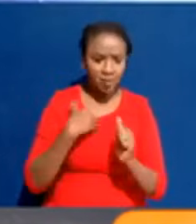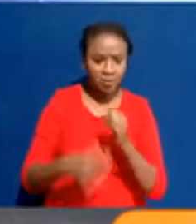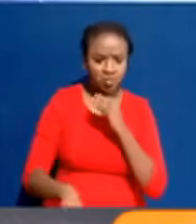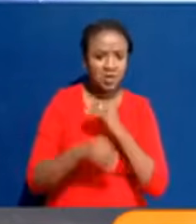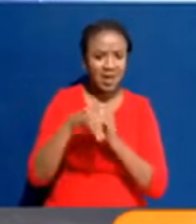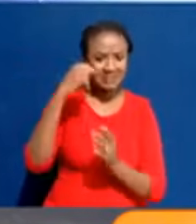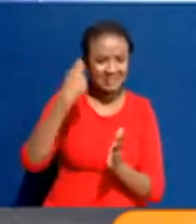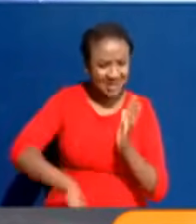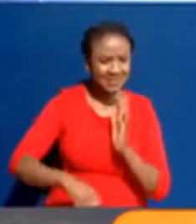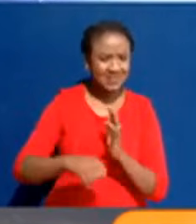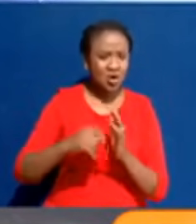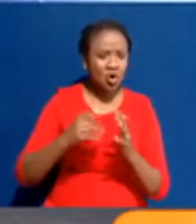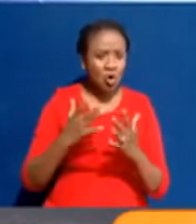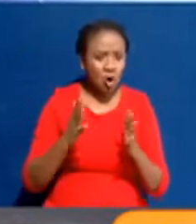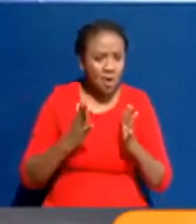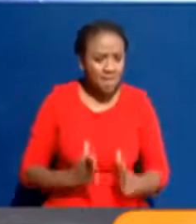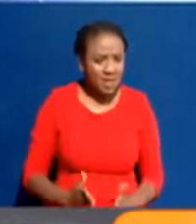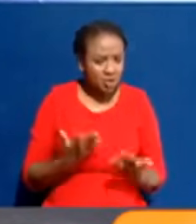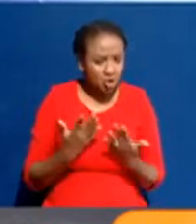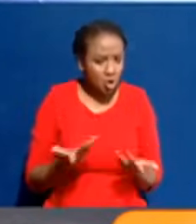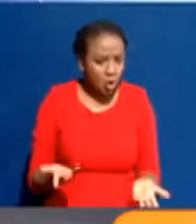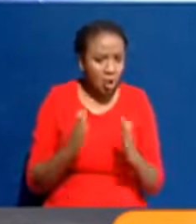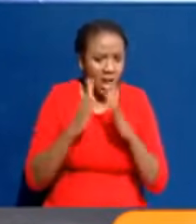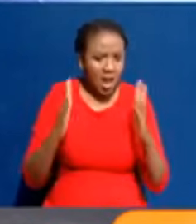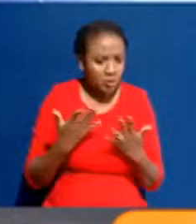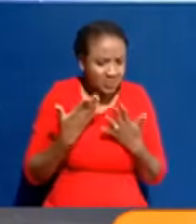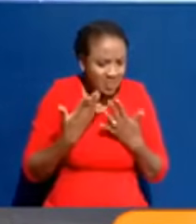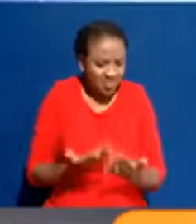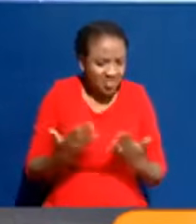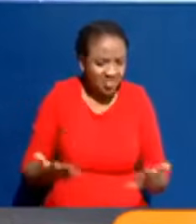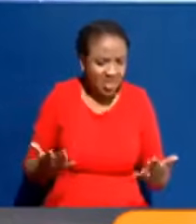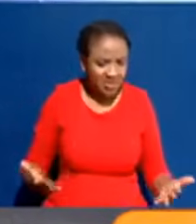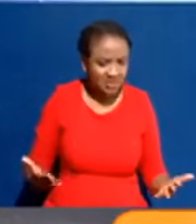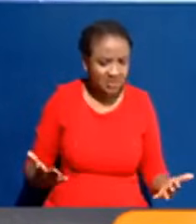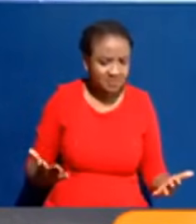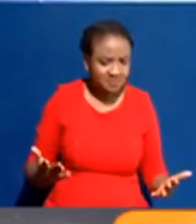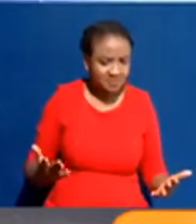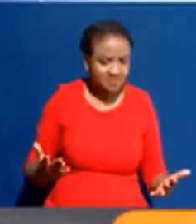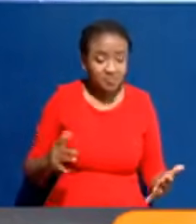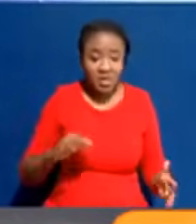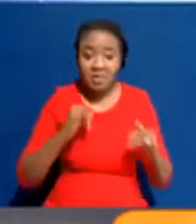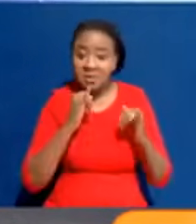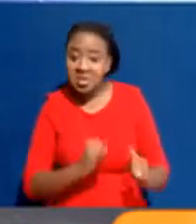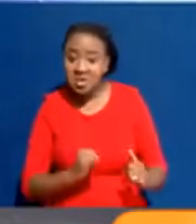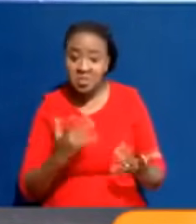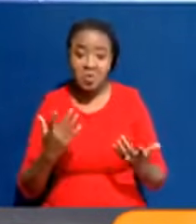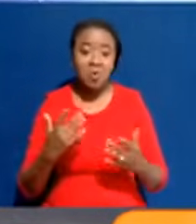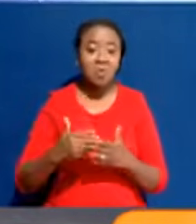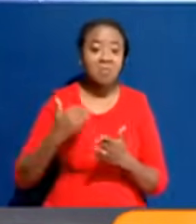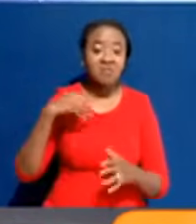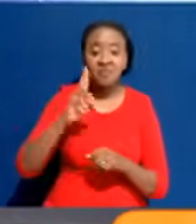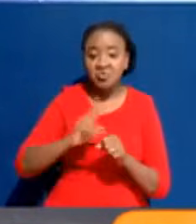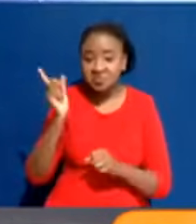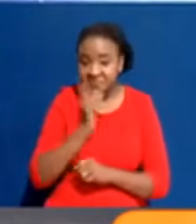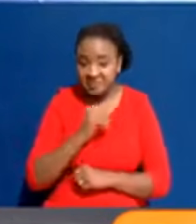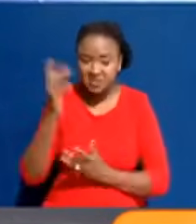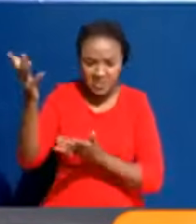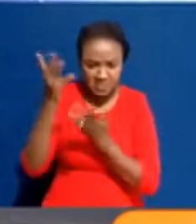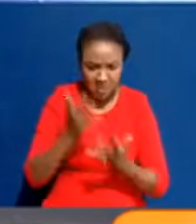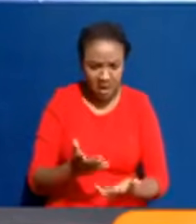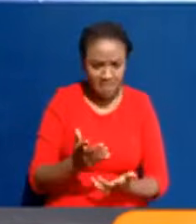taxation measures on personal or household items, whether new or used, being brought into the country. Now, the